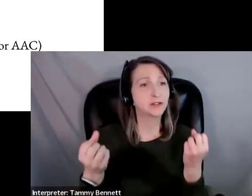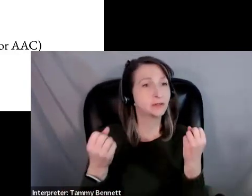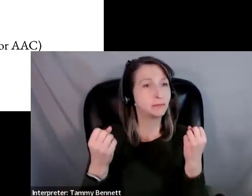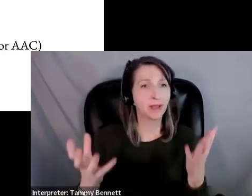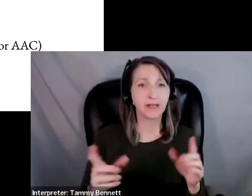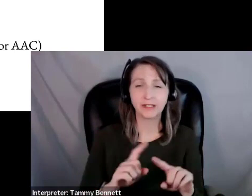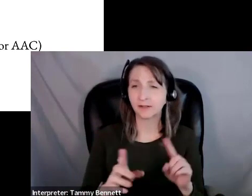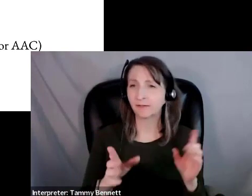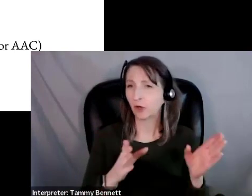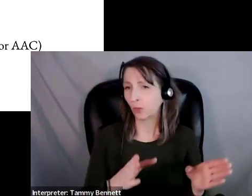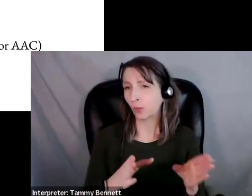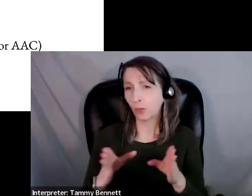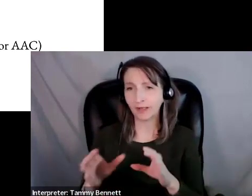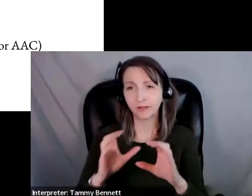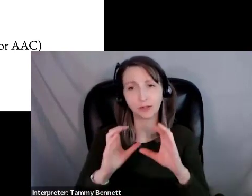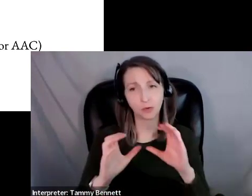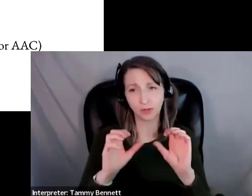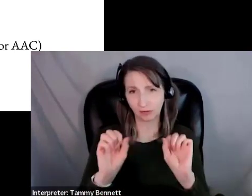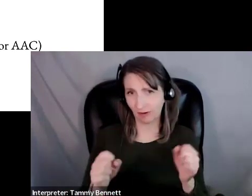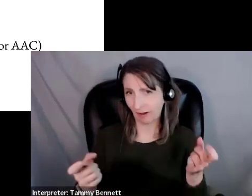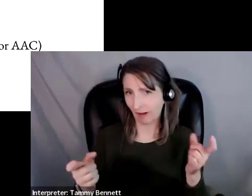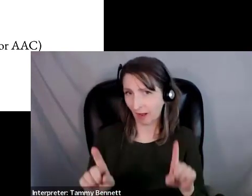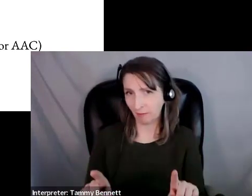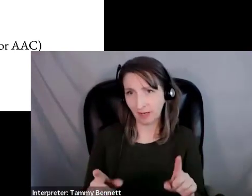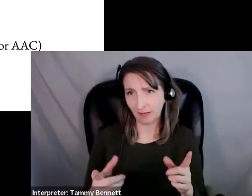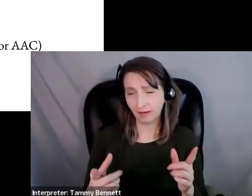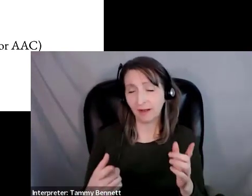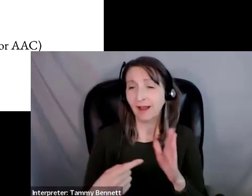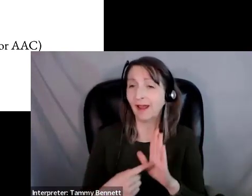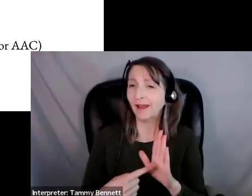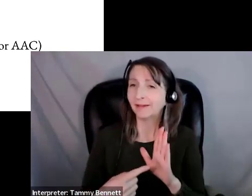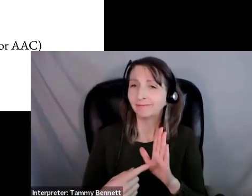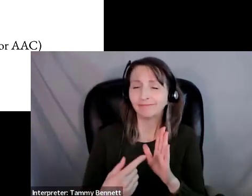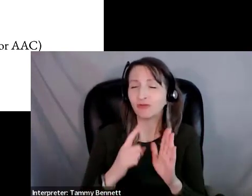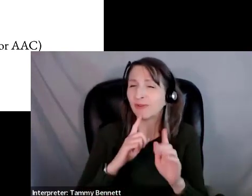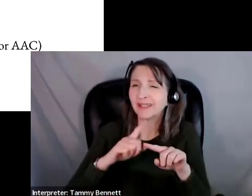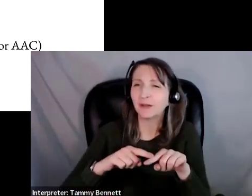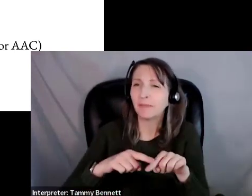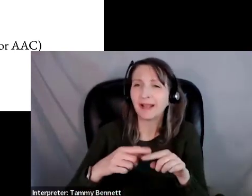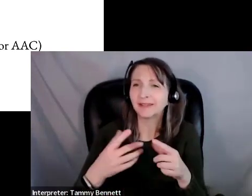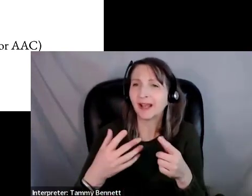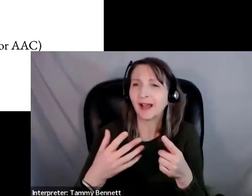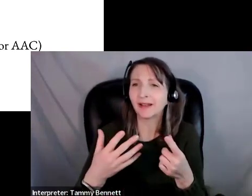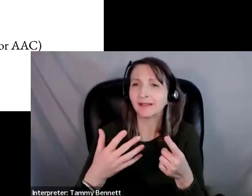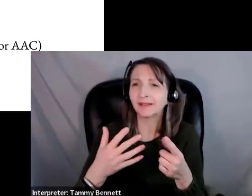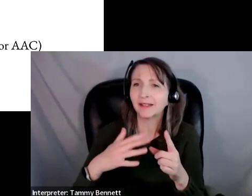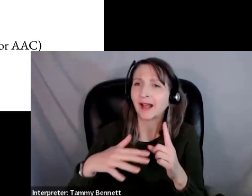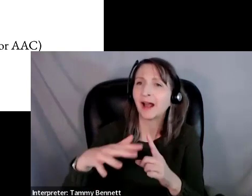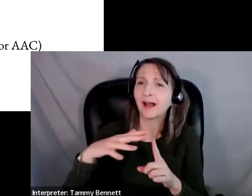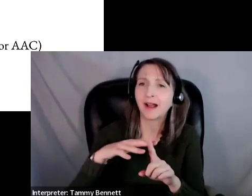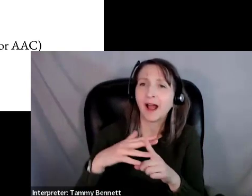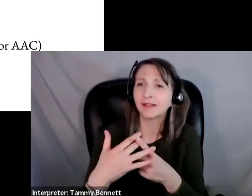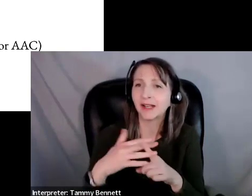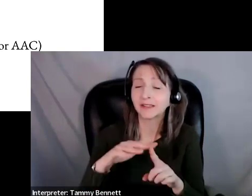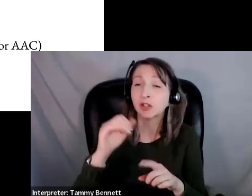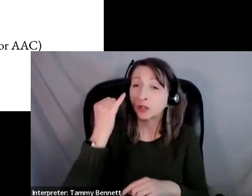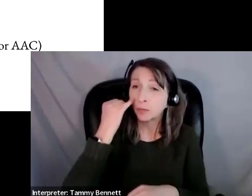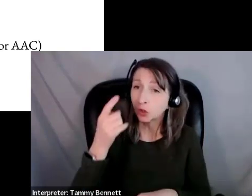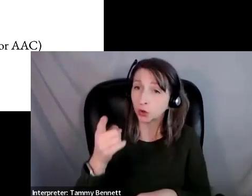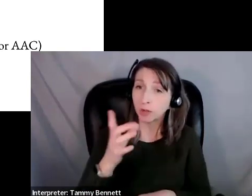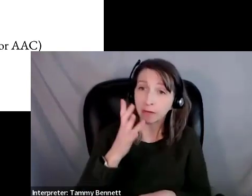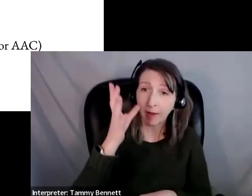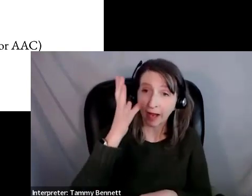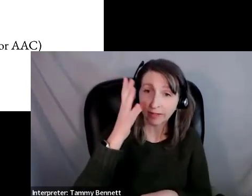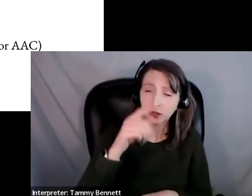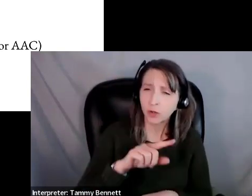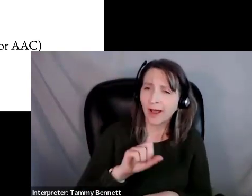ways that which communication can be taking place. Depending again, what is the context? So maybe if, you know, you're a parent, you're asking a child, do you